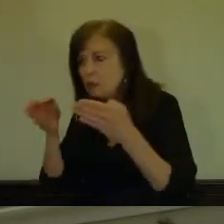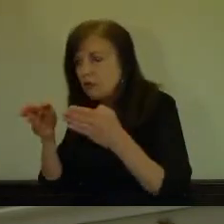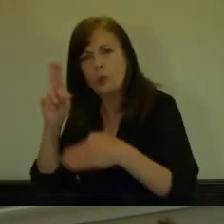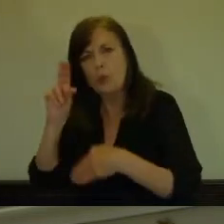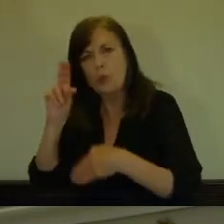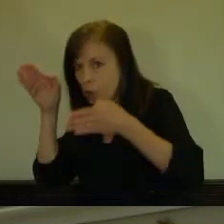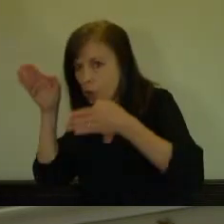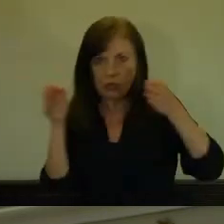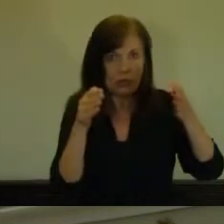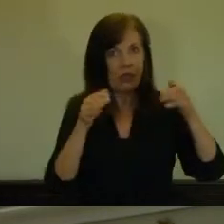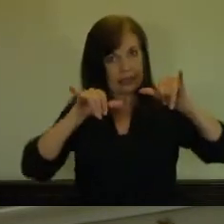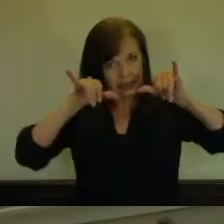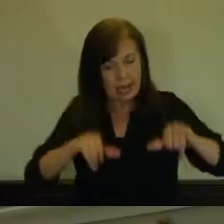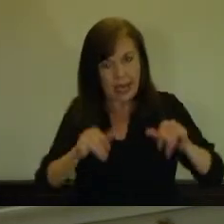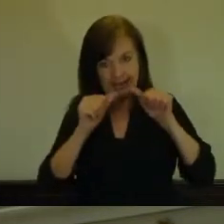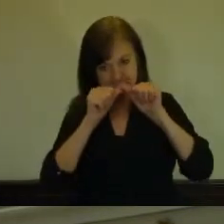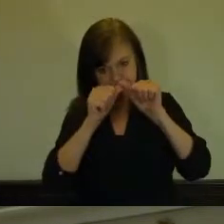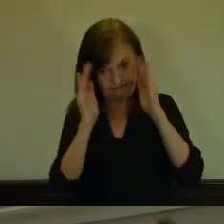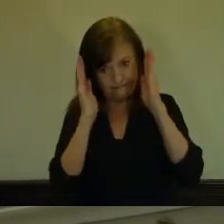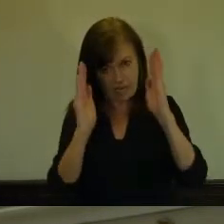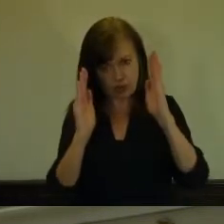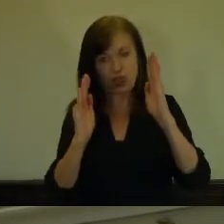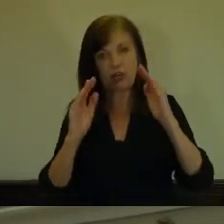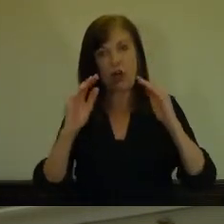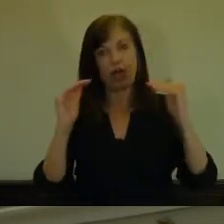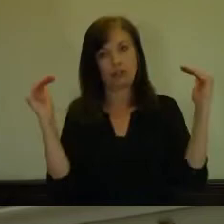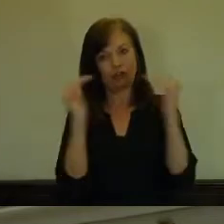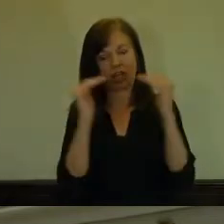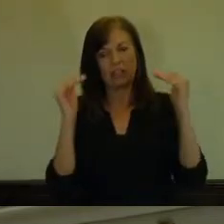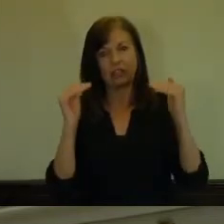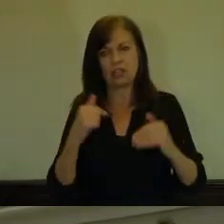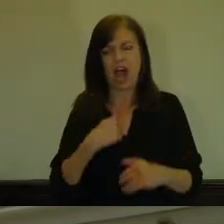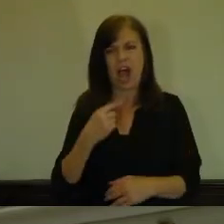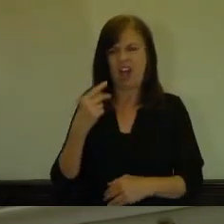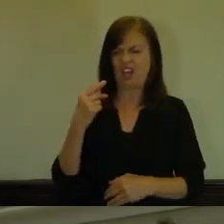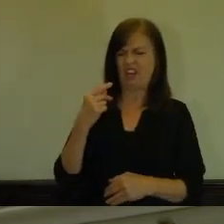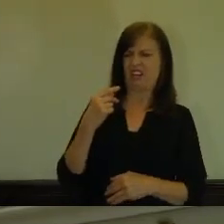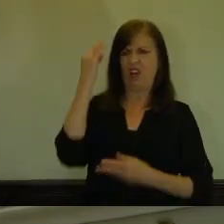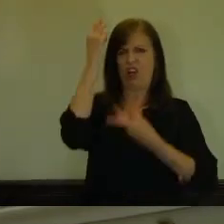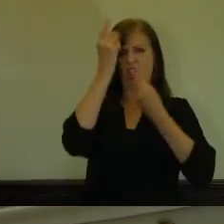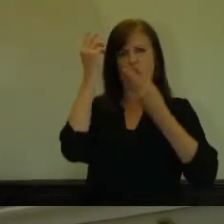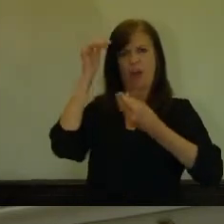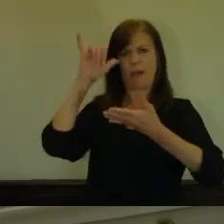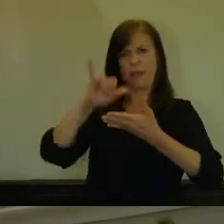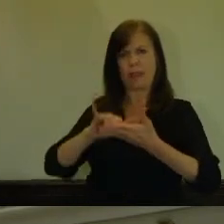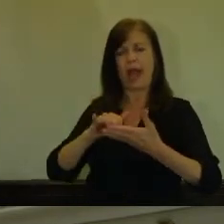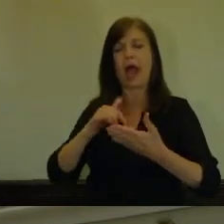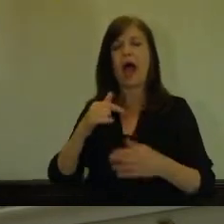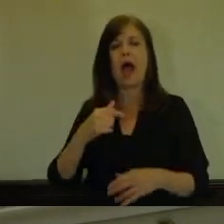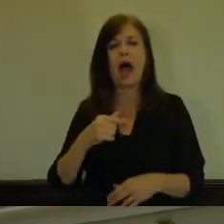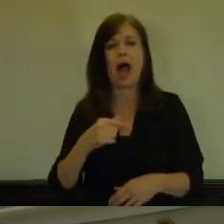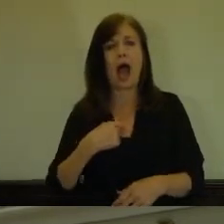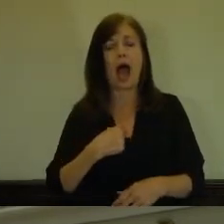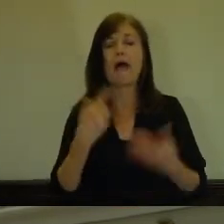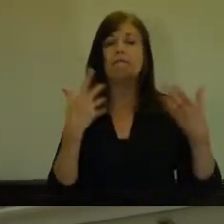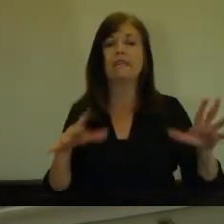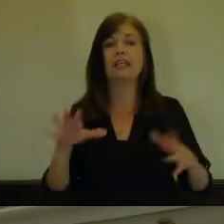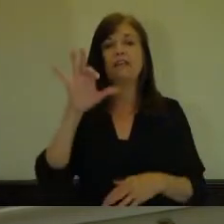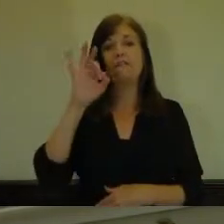moving us to. And I started to think about that, and after moments of prayer and clarity, I put up a